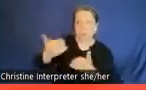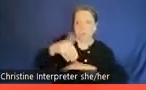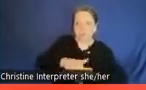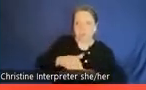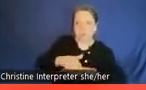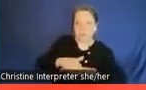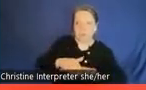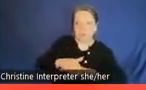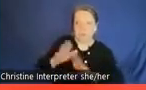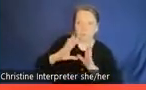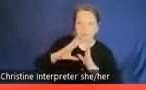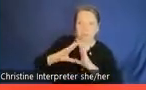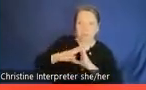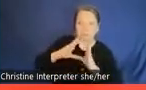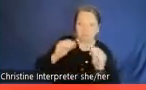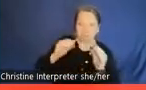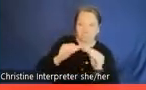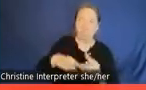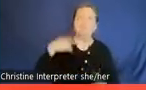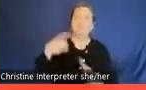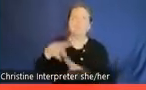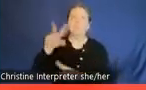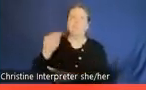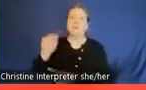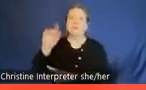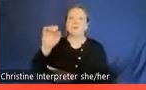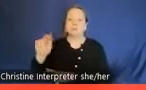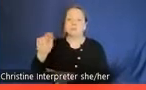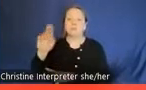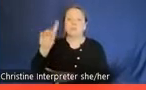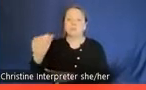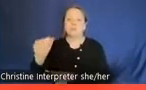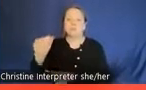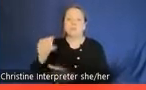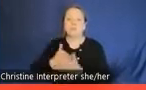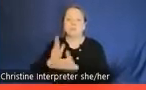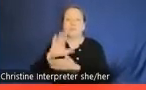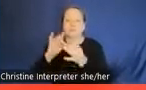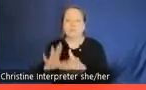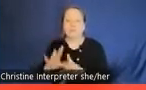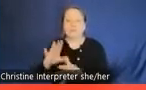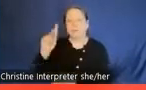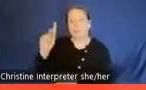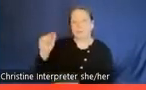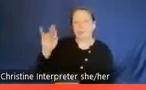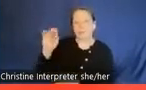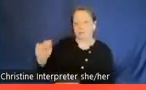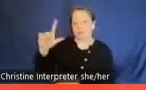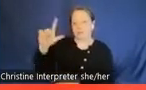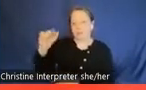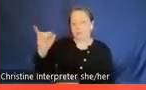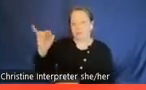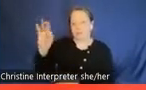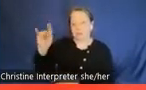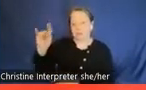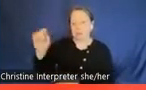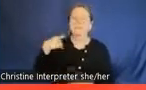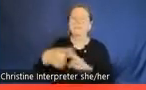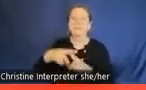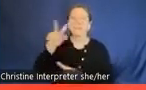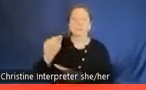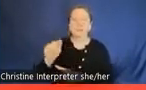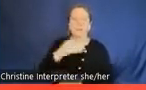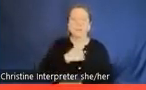our Vermont Coalition for Disability Rights Coordinator, Karen Lafayette, and the Vermont Developmental Disabilities Council for